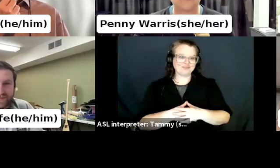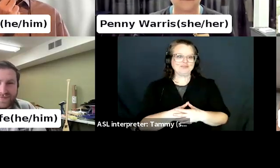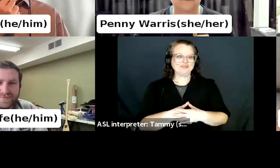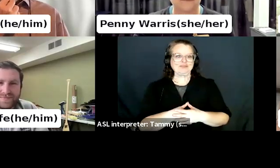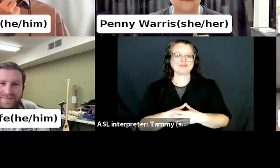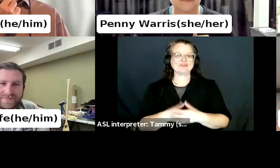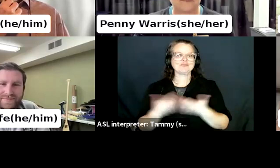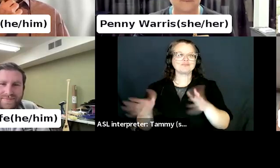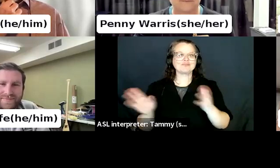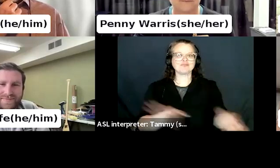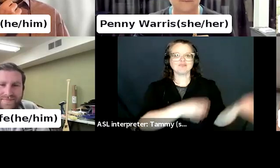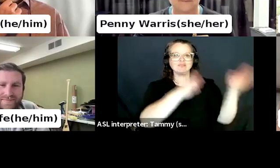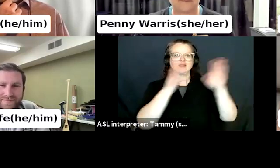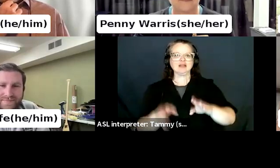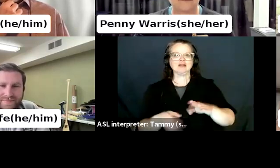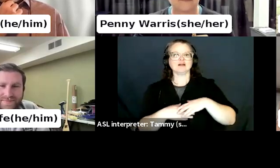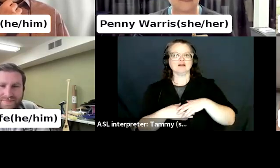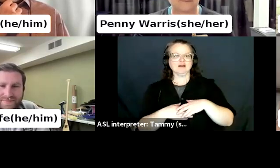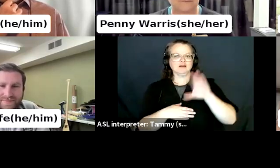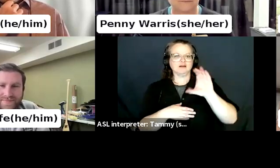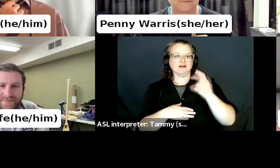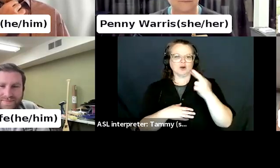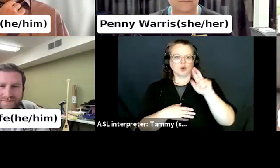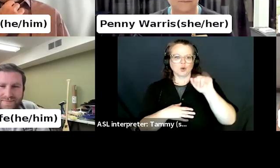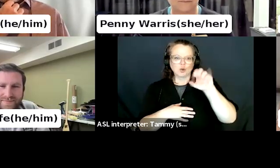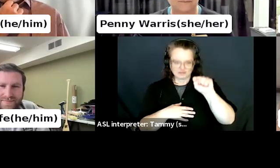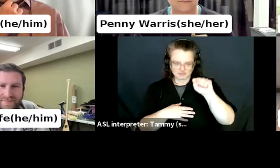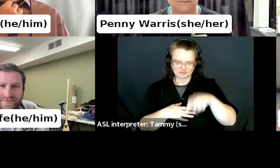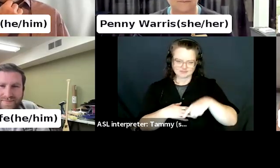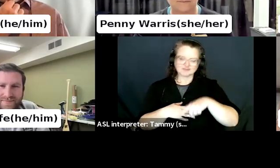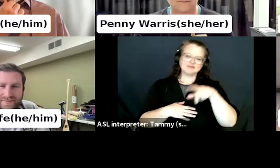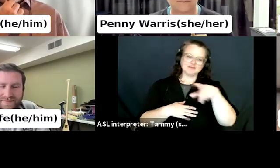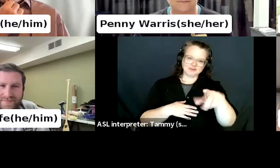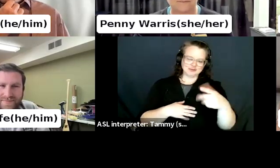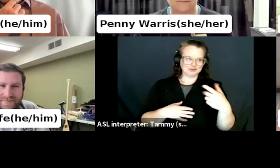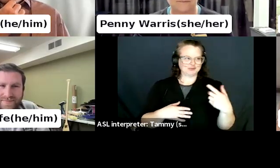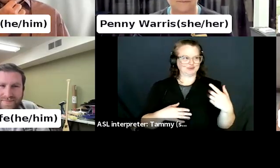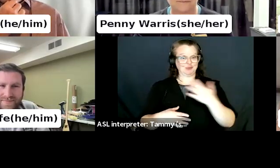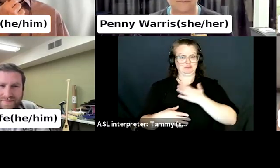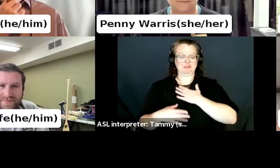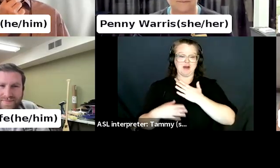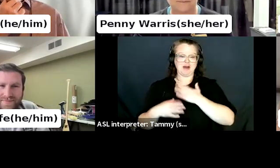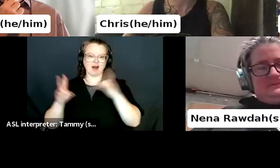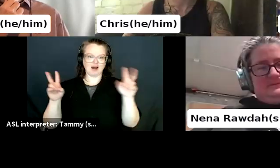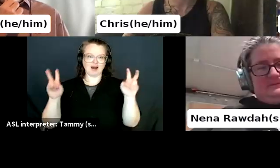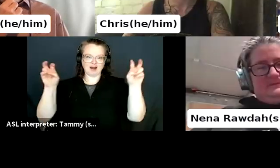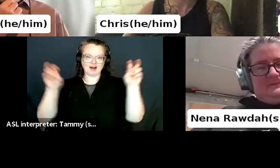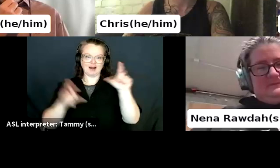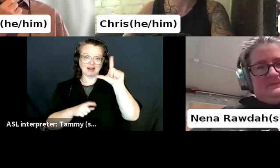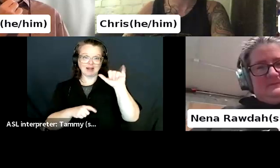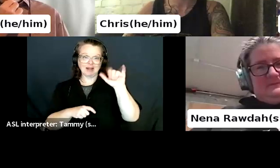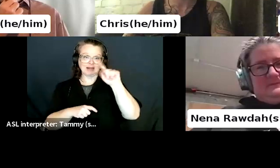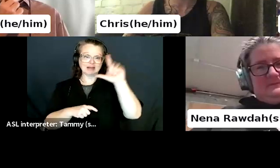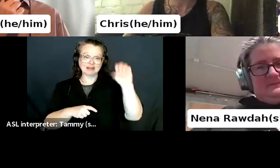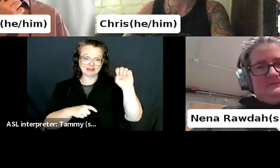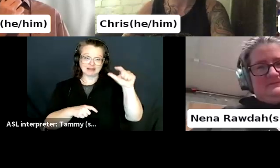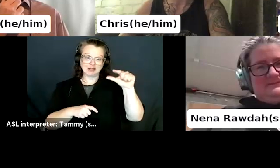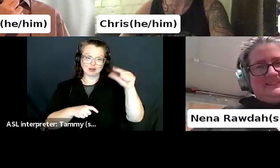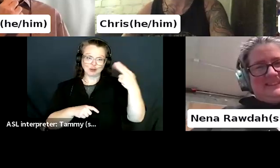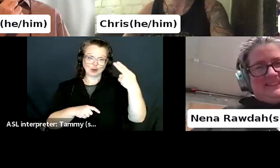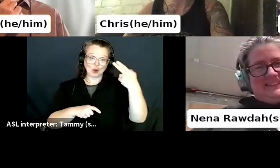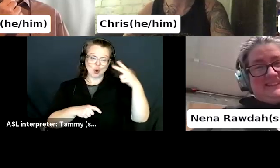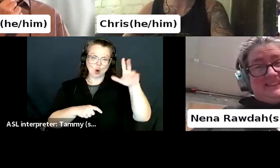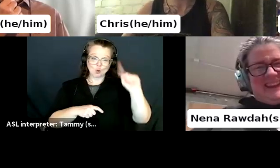so Little Ghost Books, um, was a dream of a frustrated horror nerd.